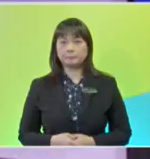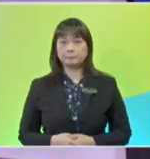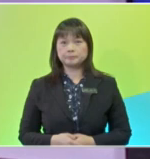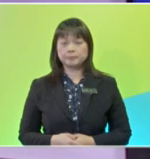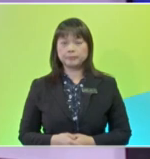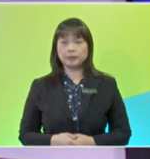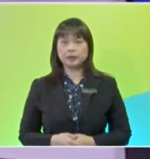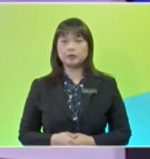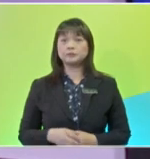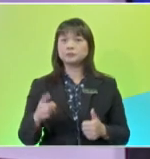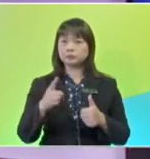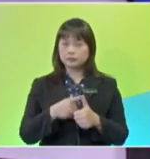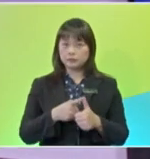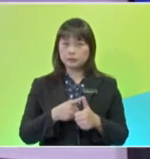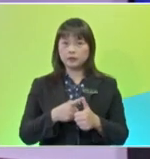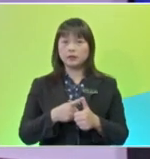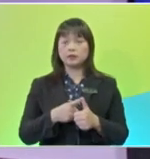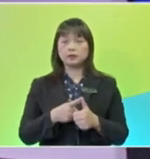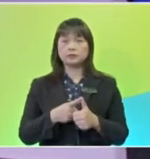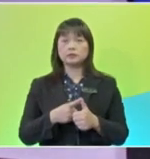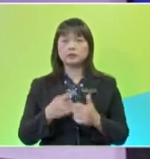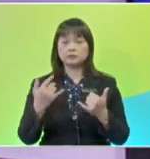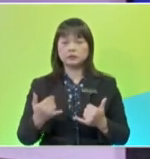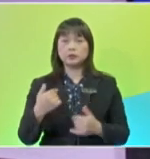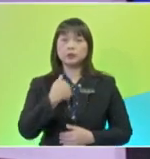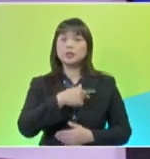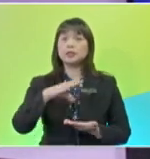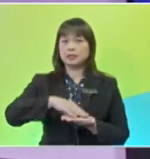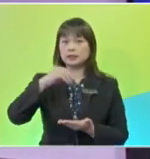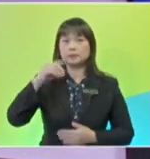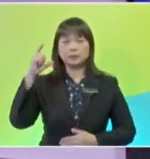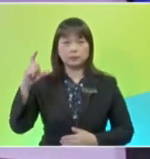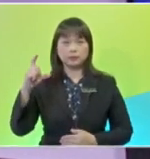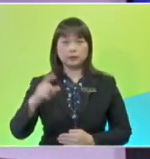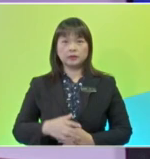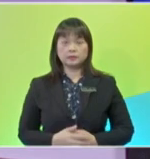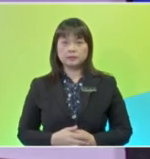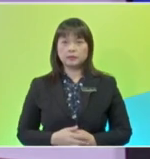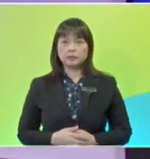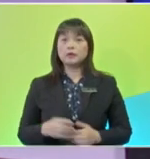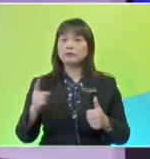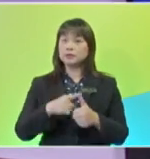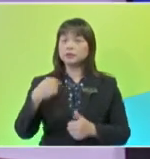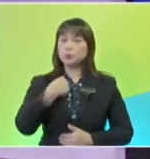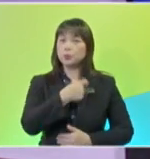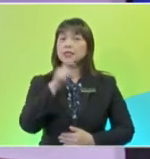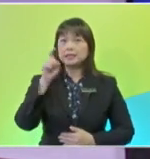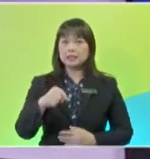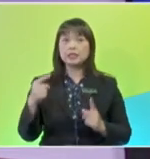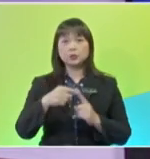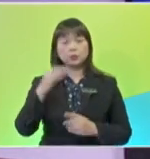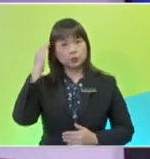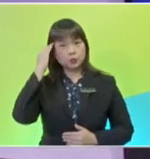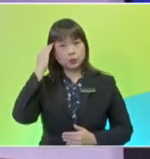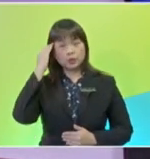So first of all, today we learn about the moon. Okay. So the first thing we need to know is the moon does not emit